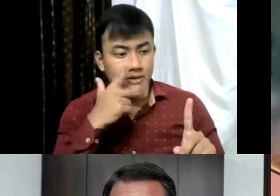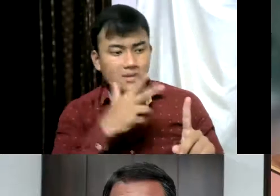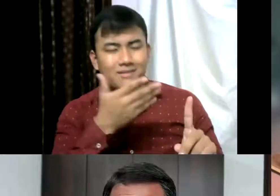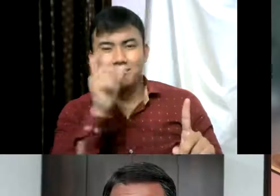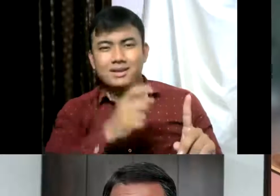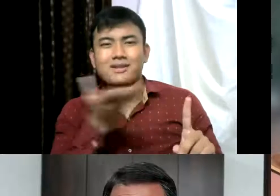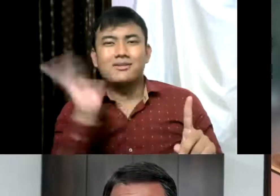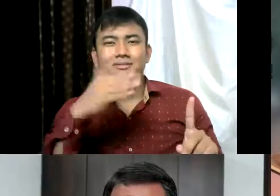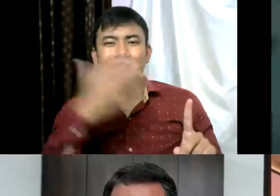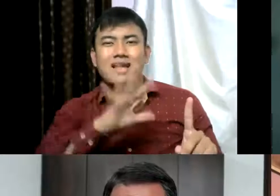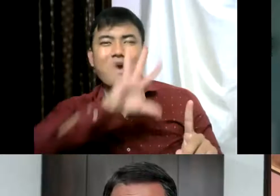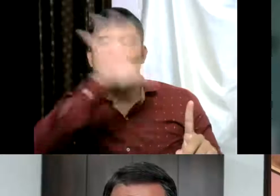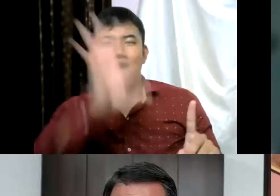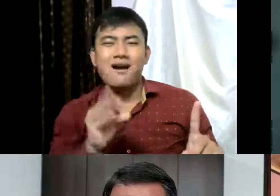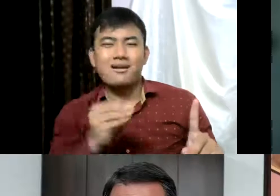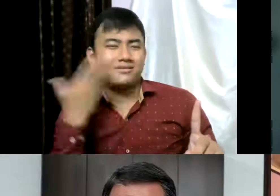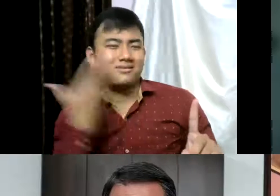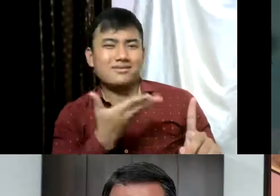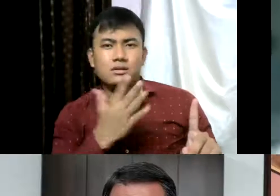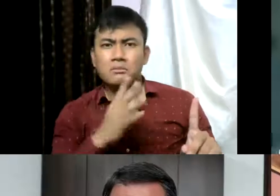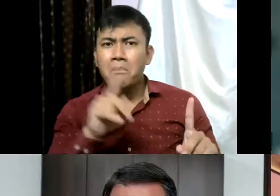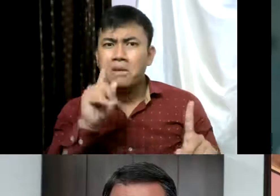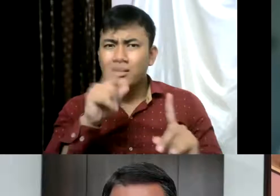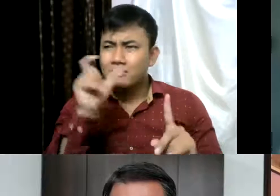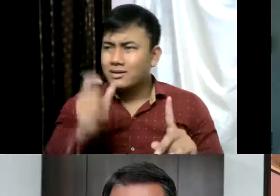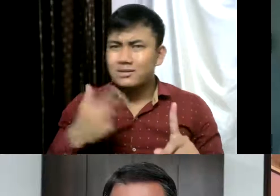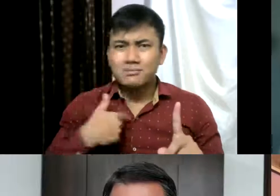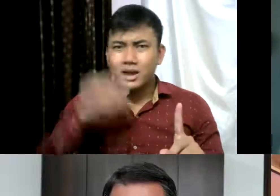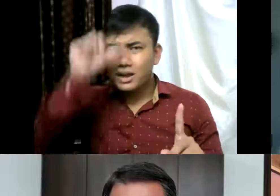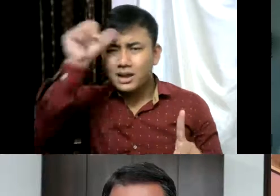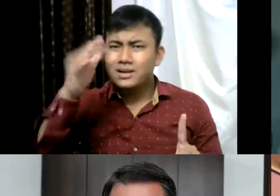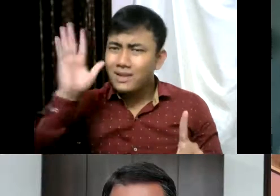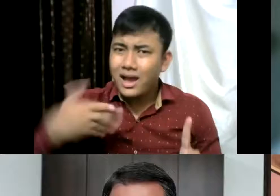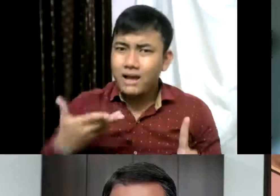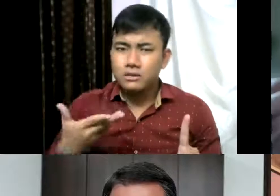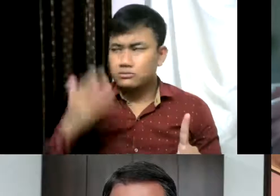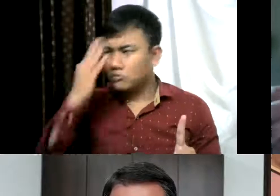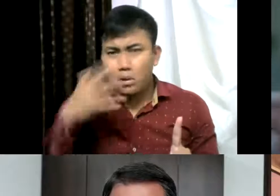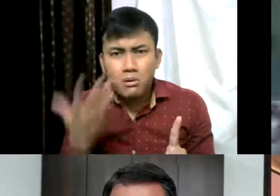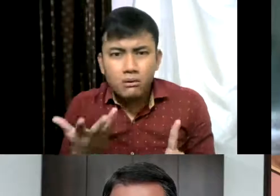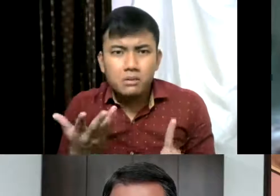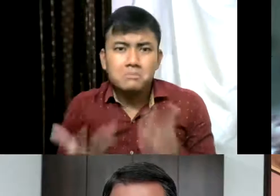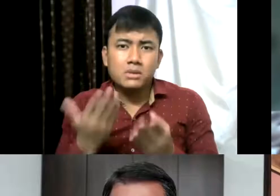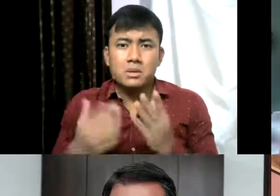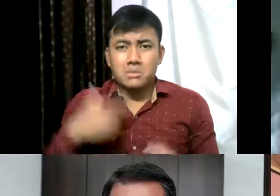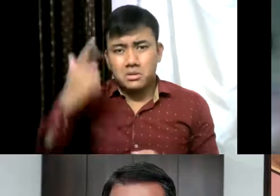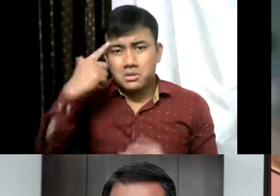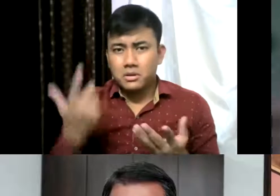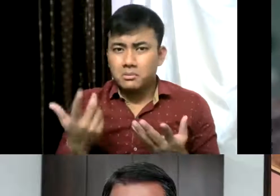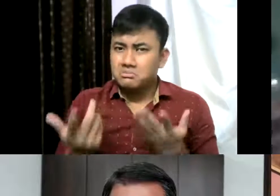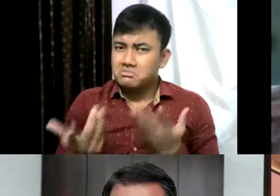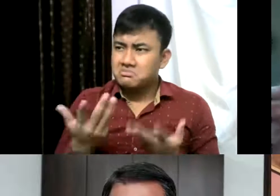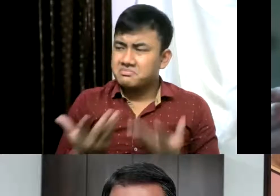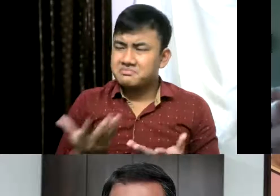like, wrong thing, but why are you assuming I'm not Indian? And I thought this is just a thing which I would face in the